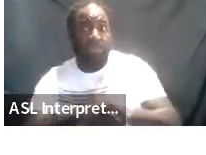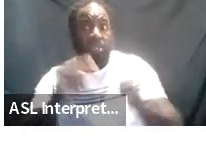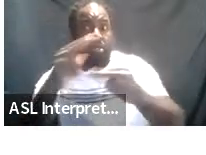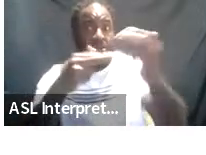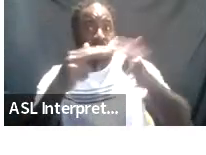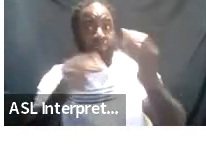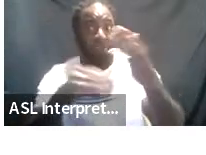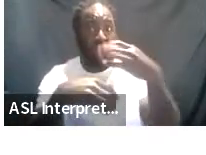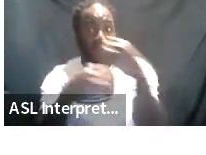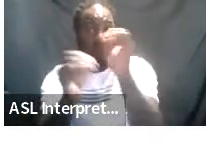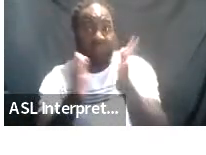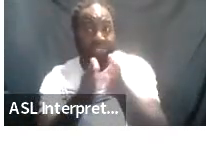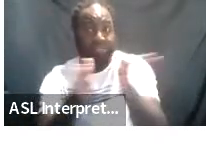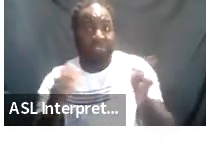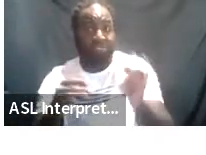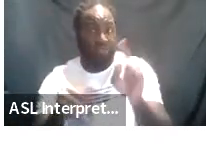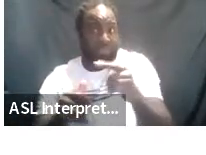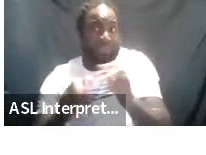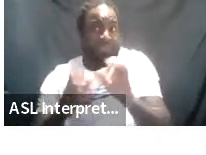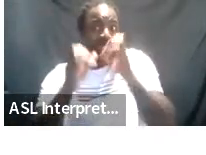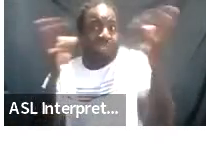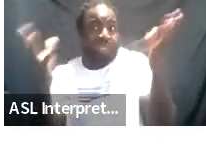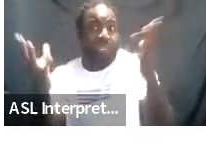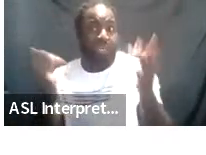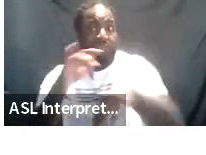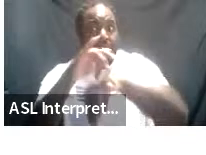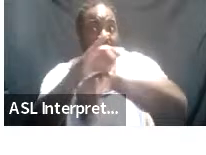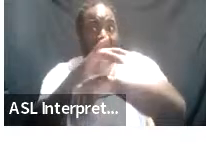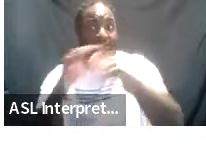vast vacancy in office spaces in Midtown.